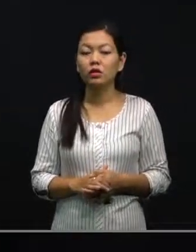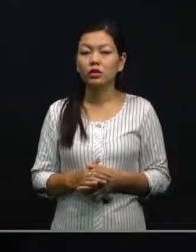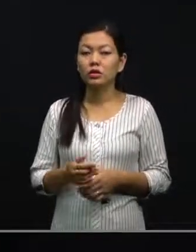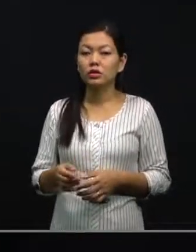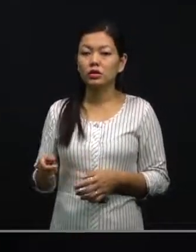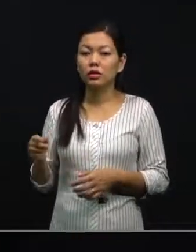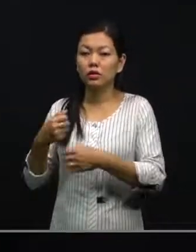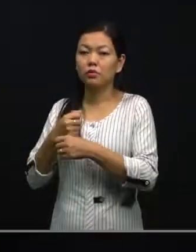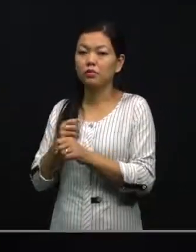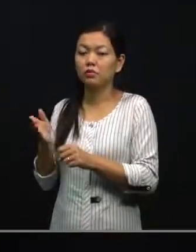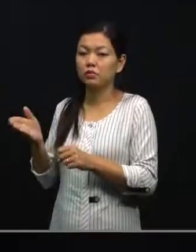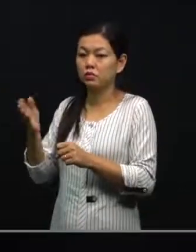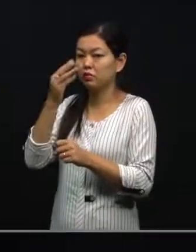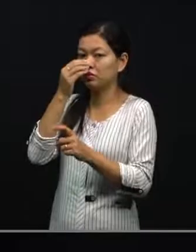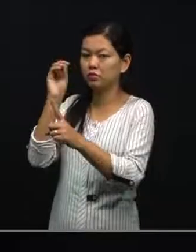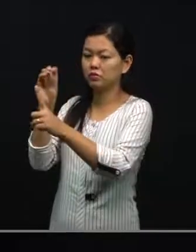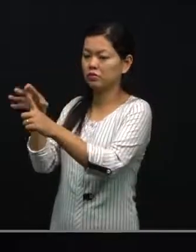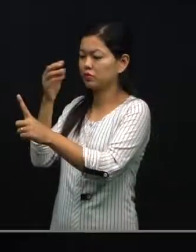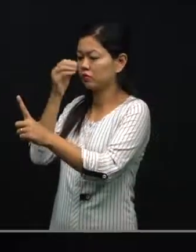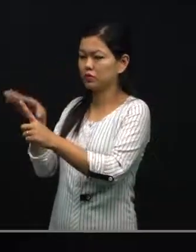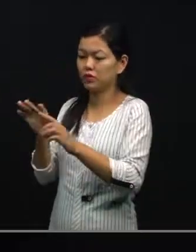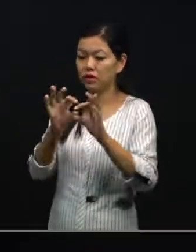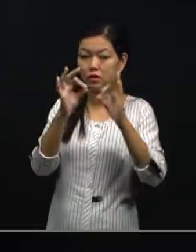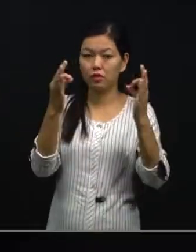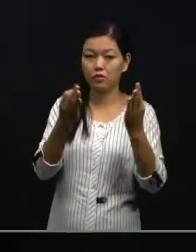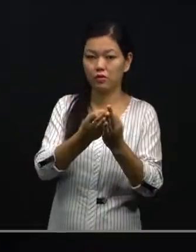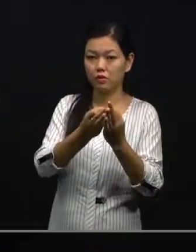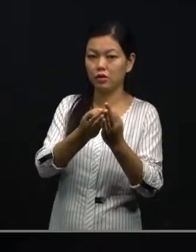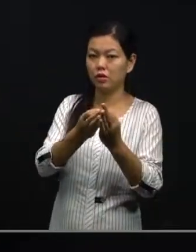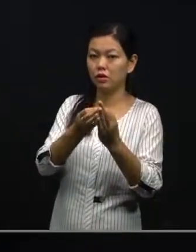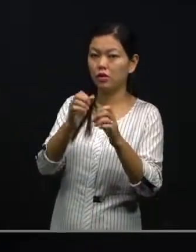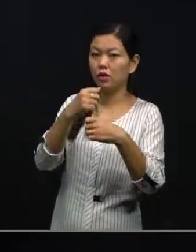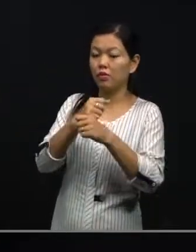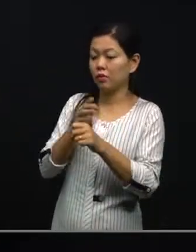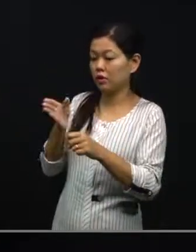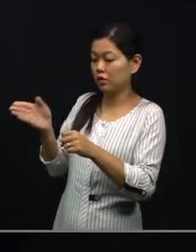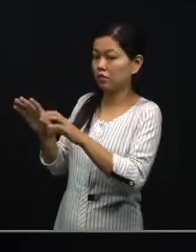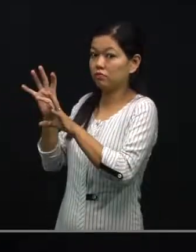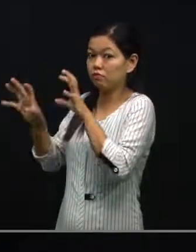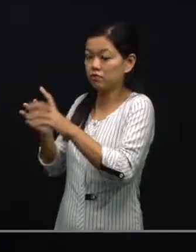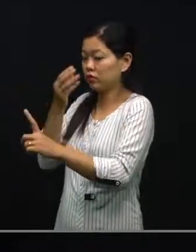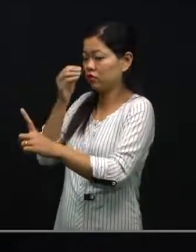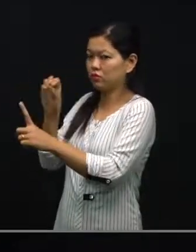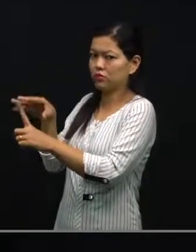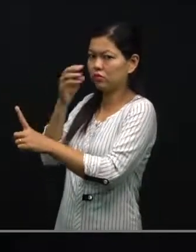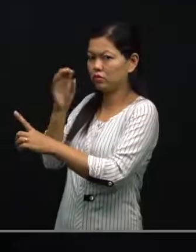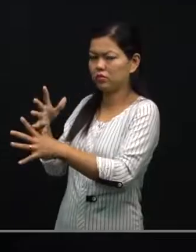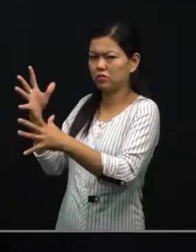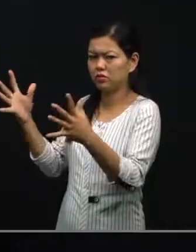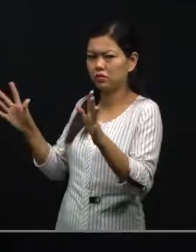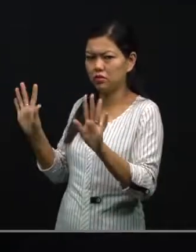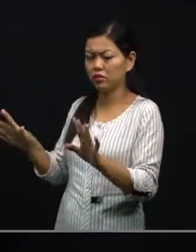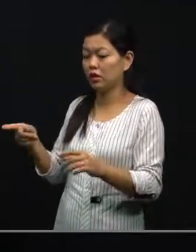and humiliated him again further. So all these kind of incidences make the ghost hate these two twins, and he